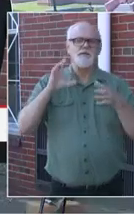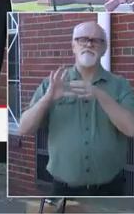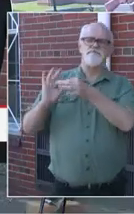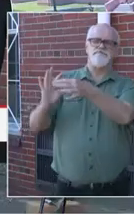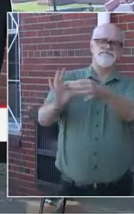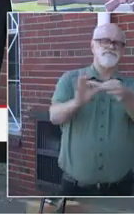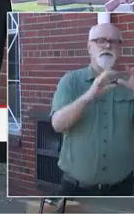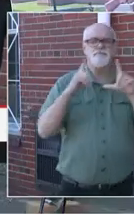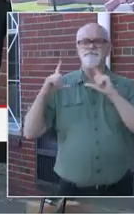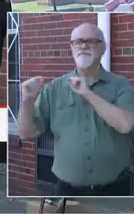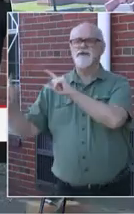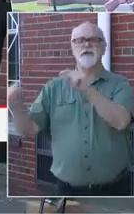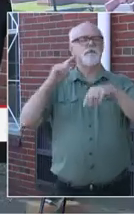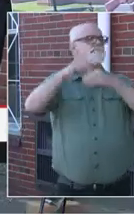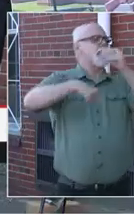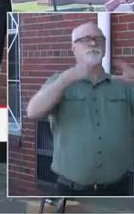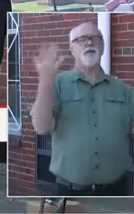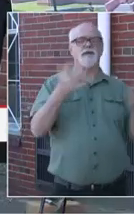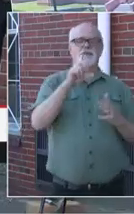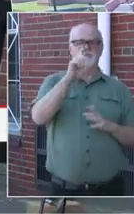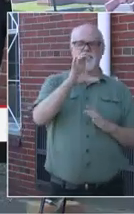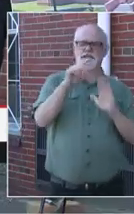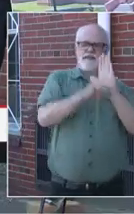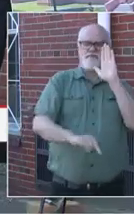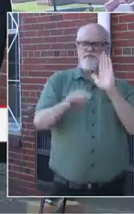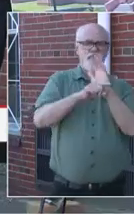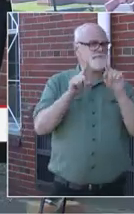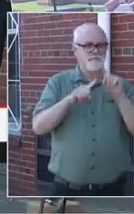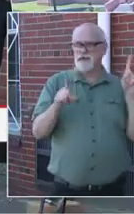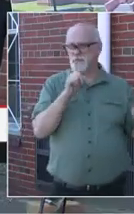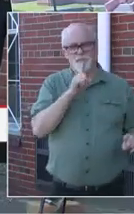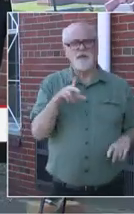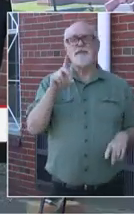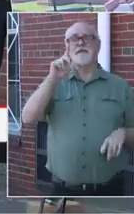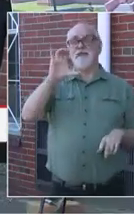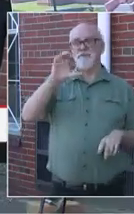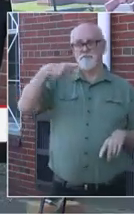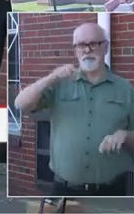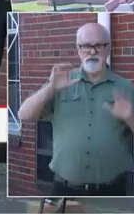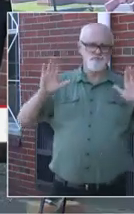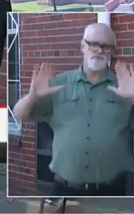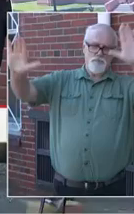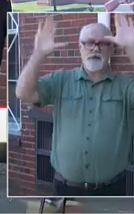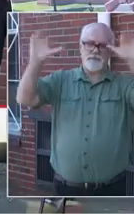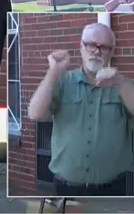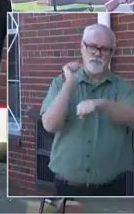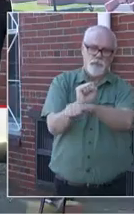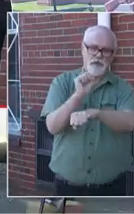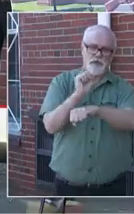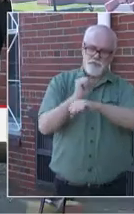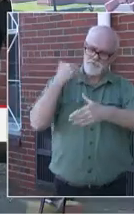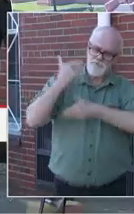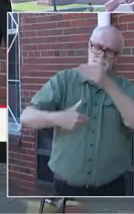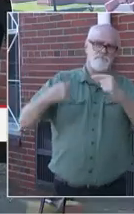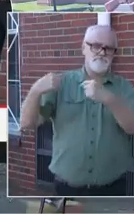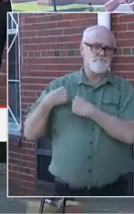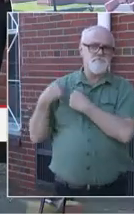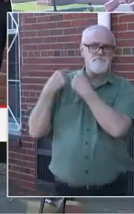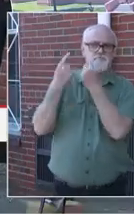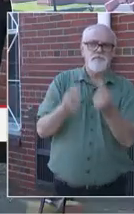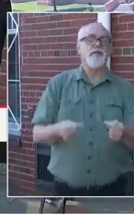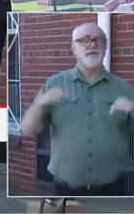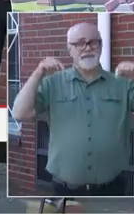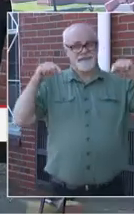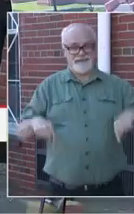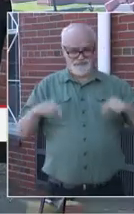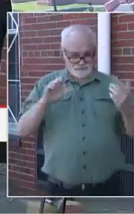in DCPS and in our city. On top of that, at Burroughs, and Principal Jenkins, this is a credit